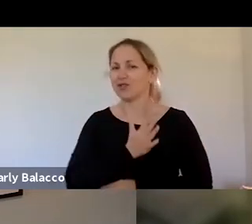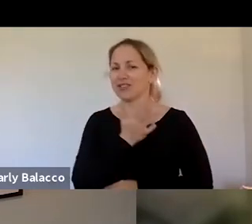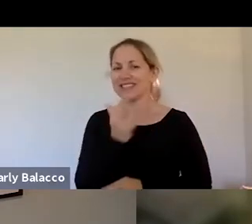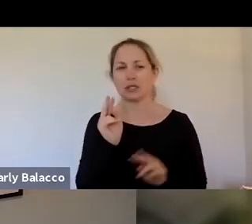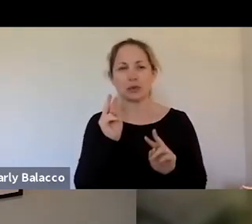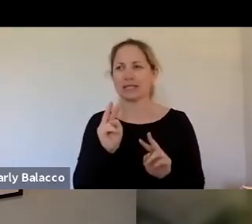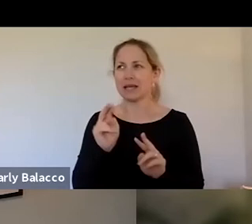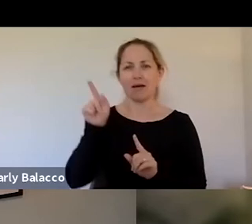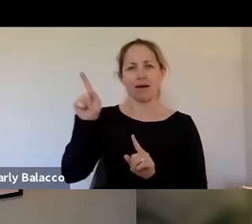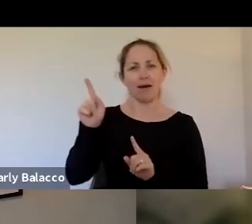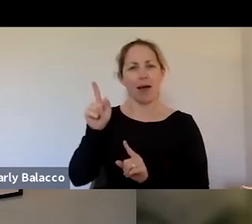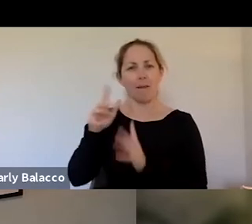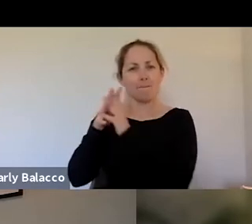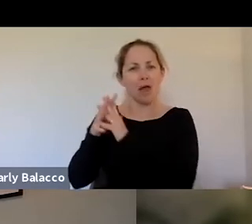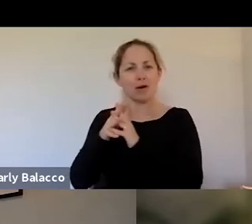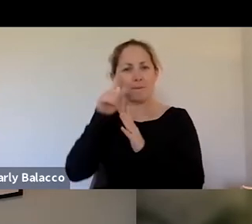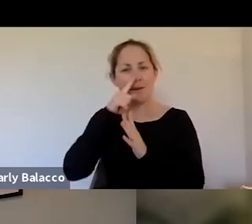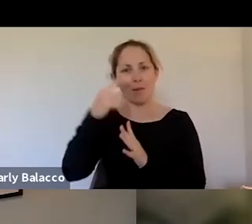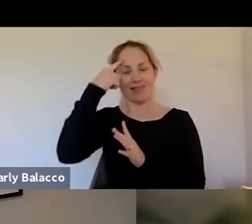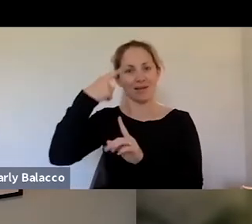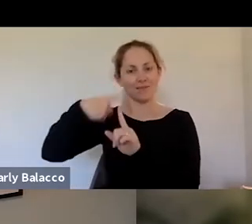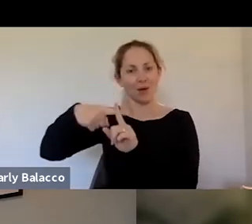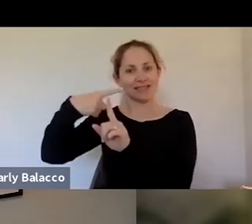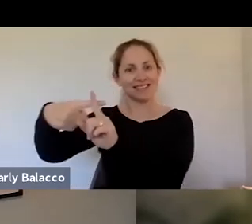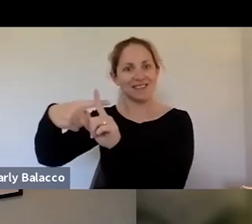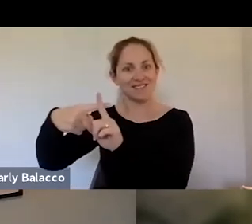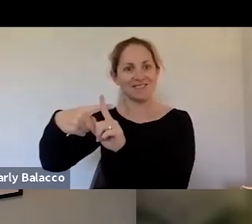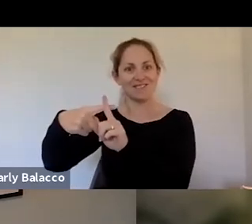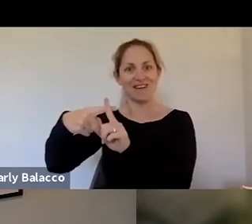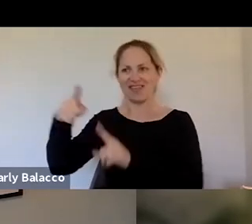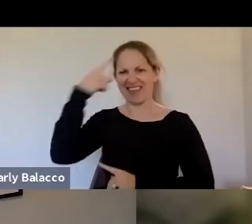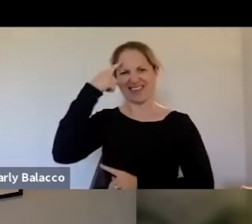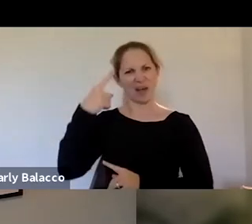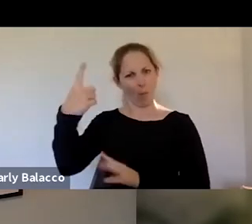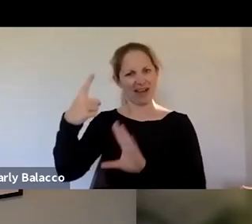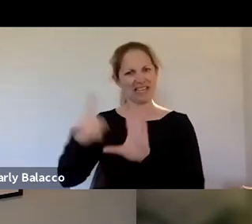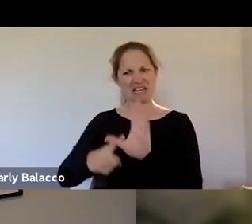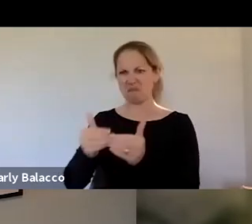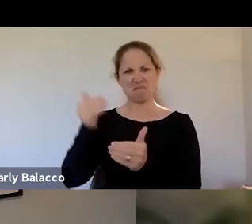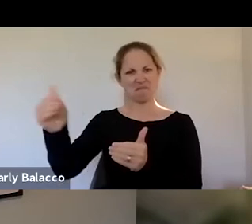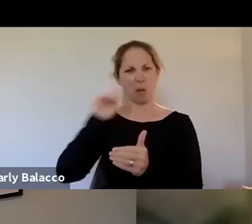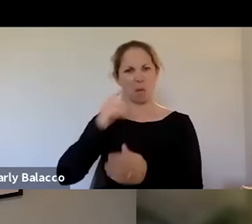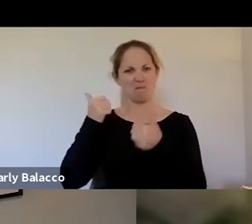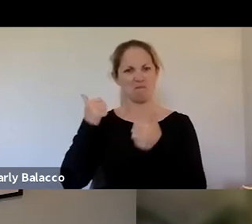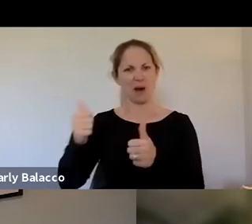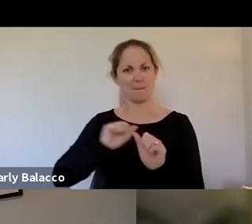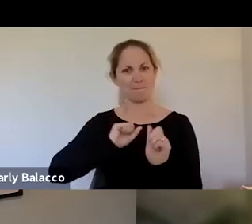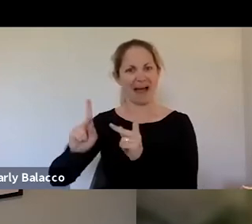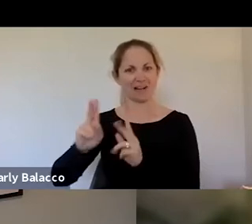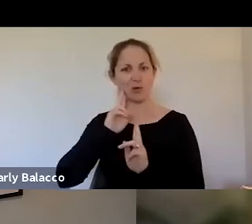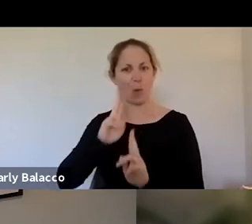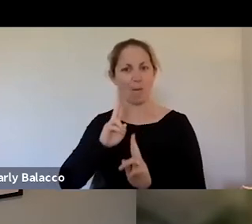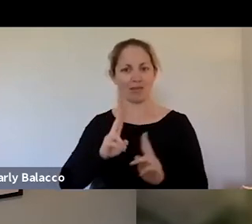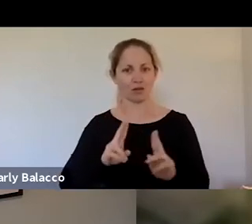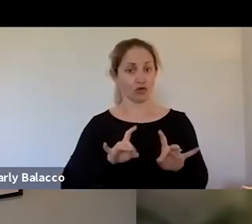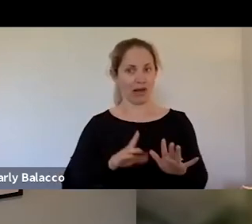Americans are more optimistic about kind of things being under control within 1 year than Australians right now. Rebecca, I thought I'd turn